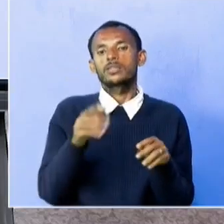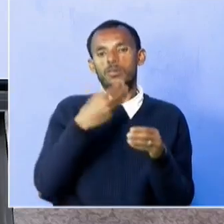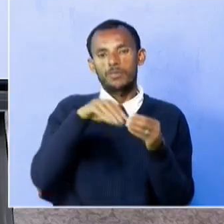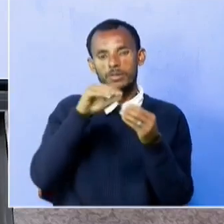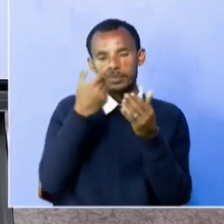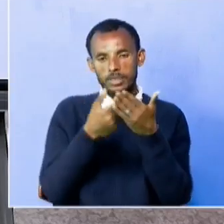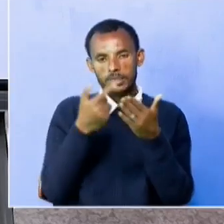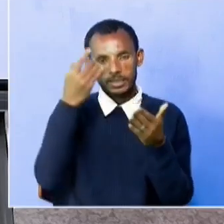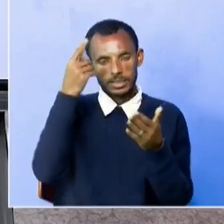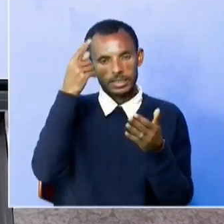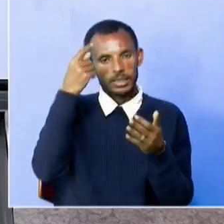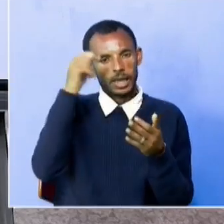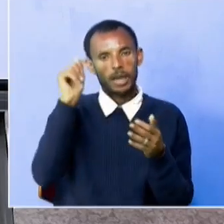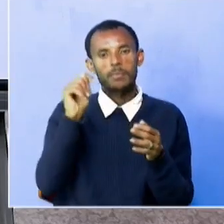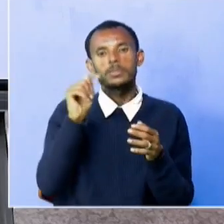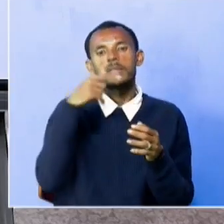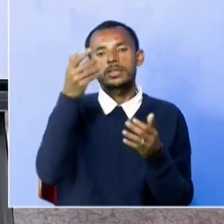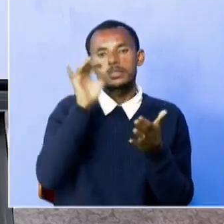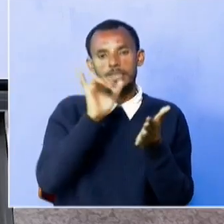this theorem states that